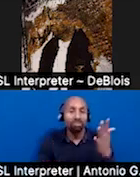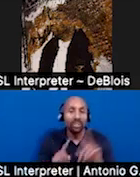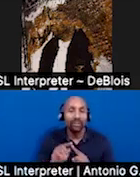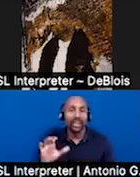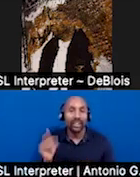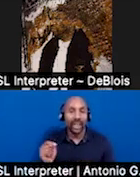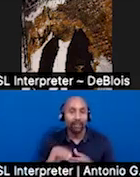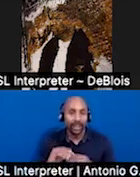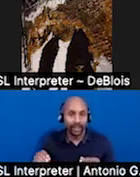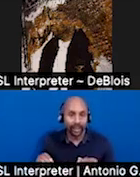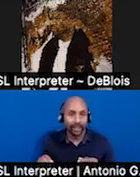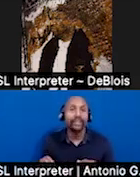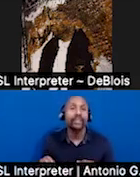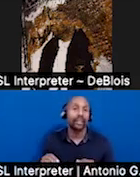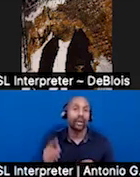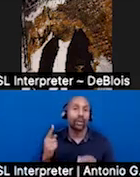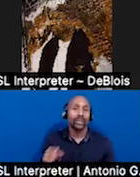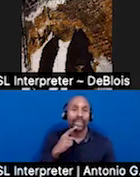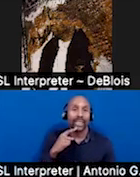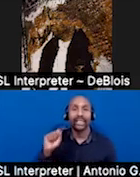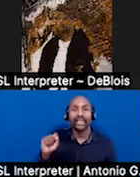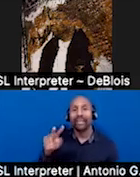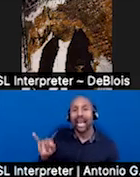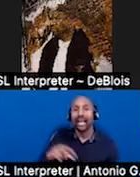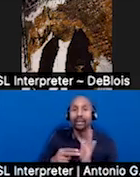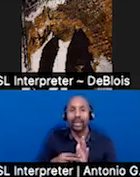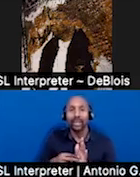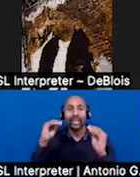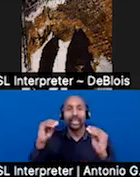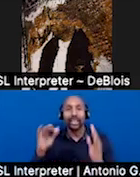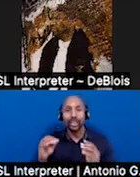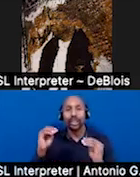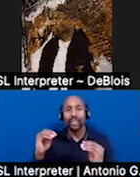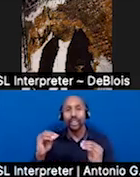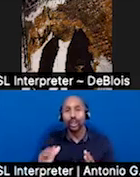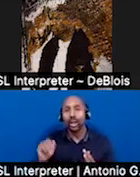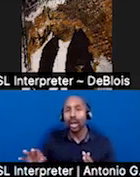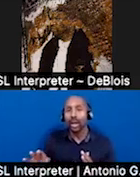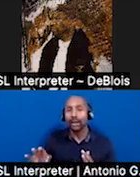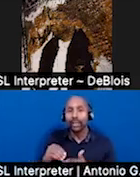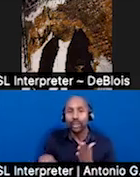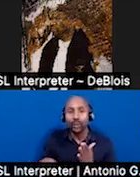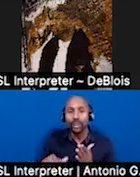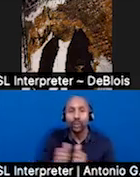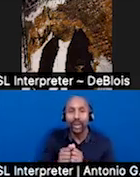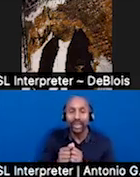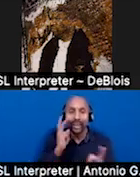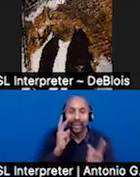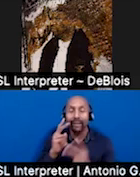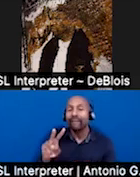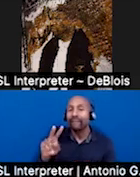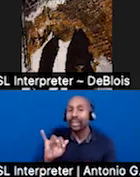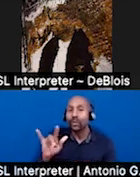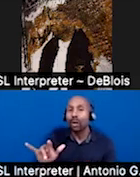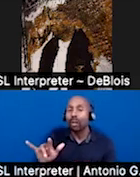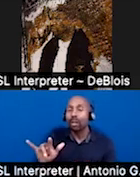stands for Teacher of Students with Visual Impairments. So I just wanted to make that clarification. And thank you, Salome.